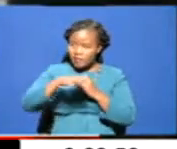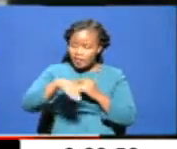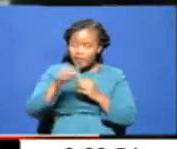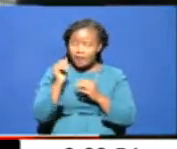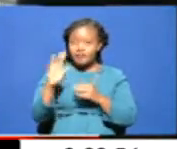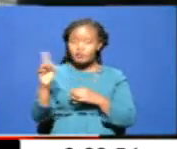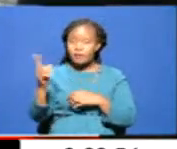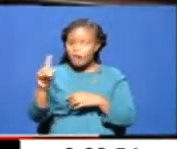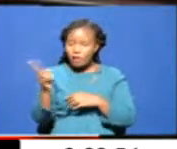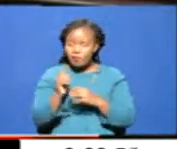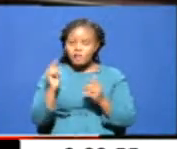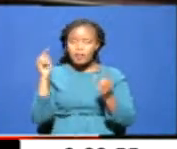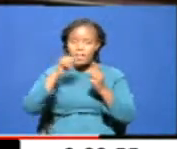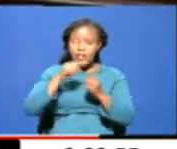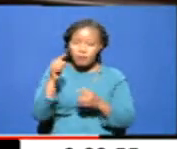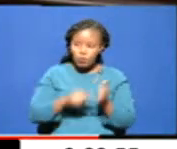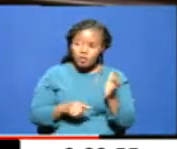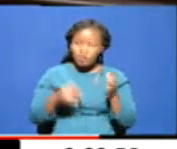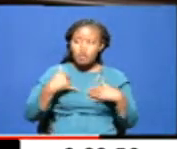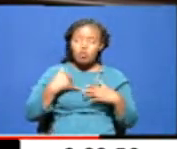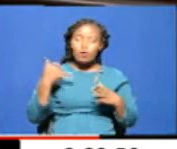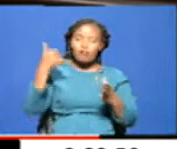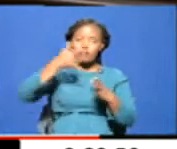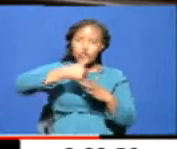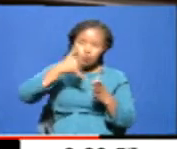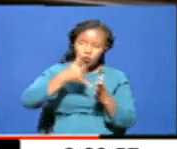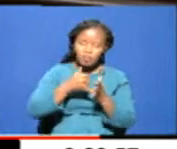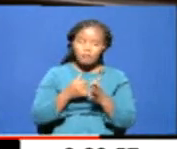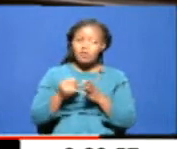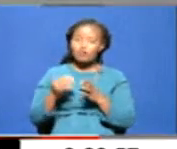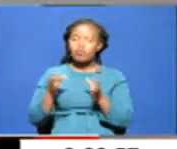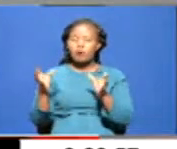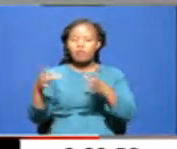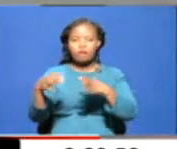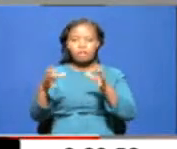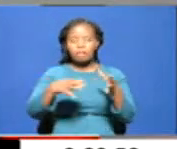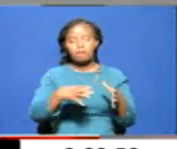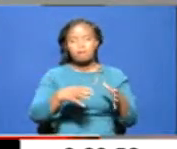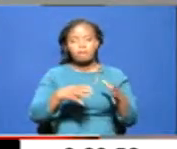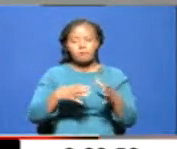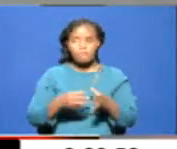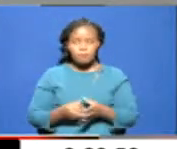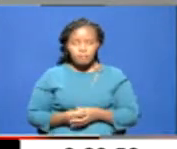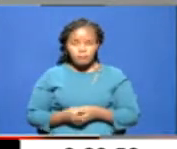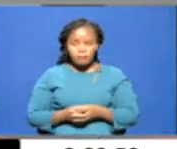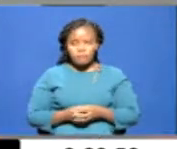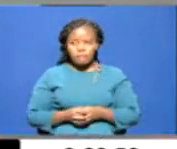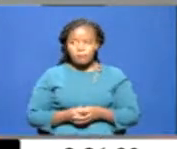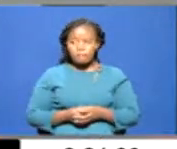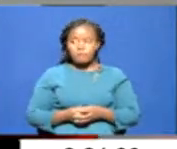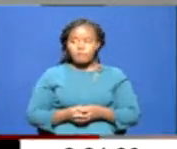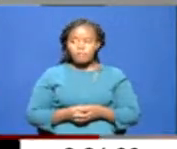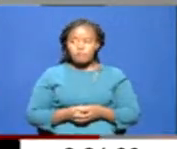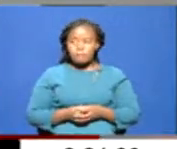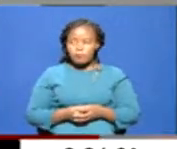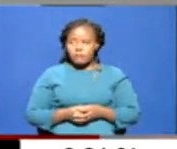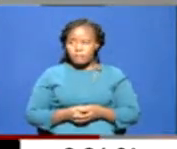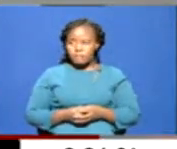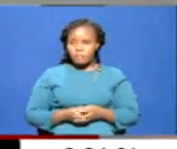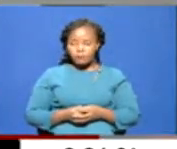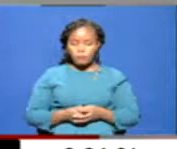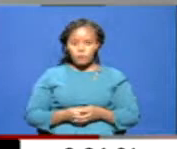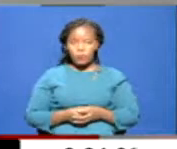message of inclusivity to their local communities. An item here on gender-based violence,